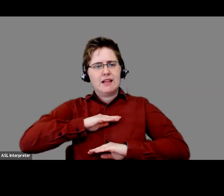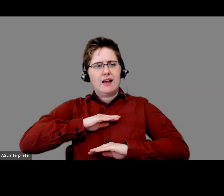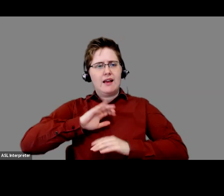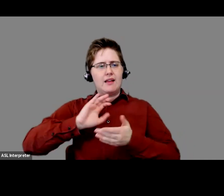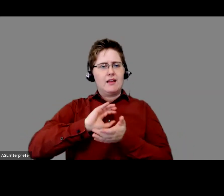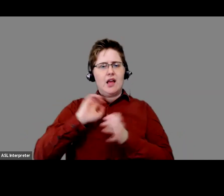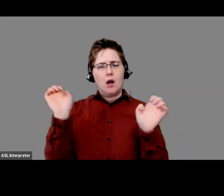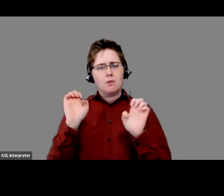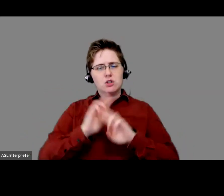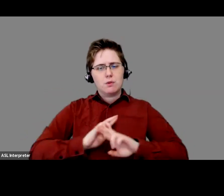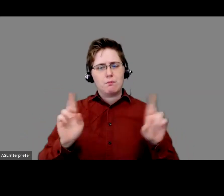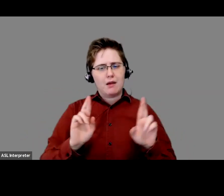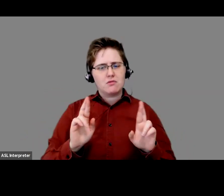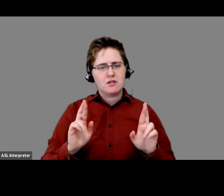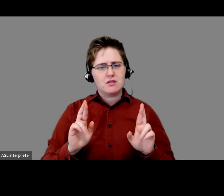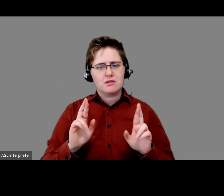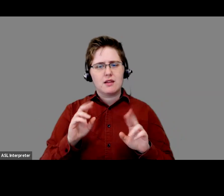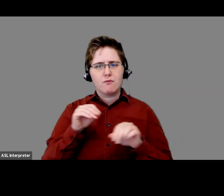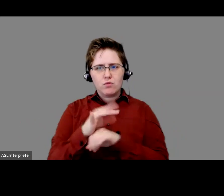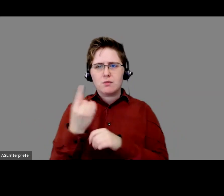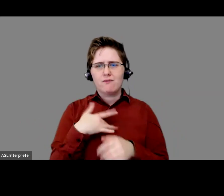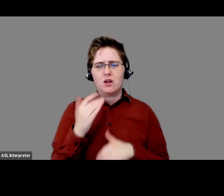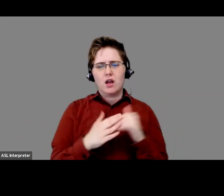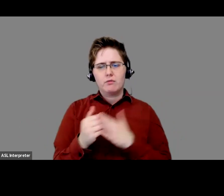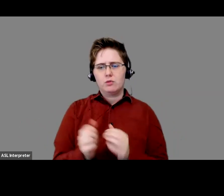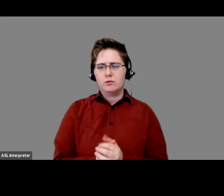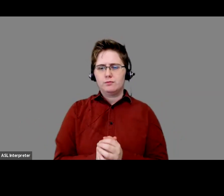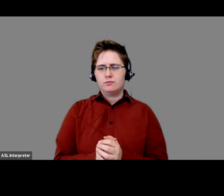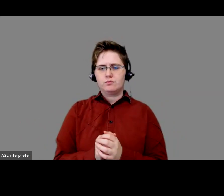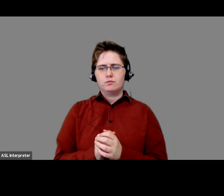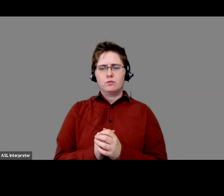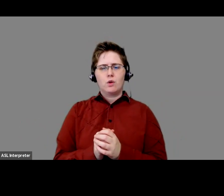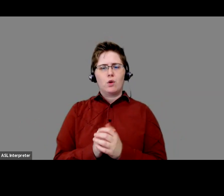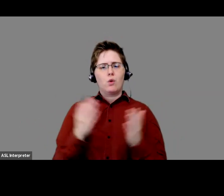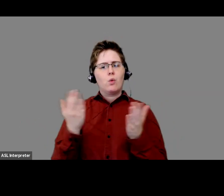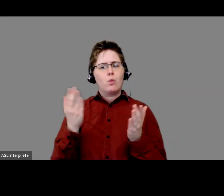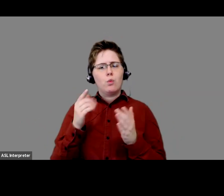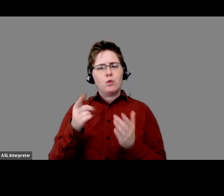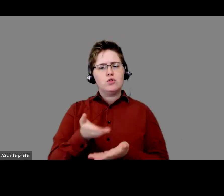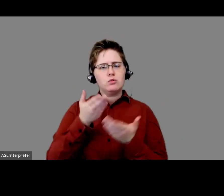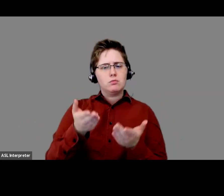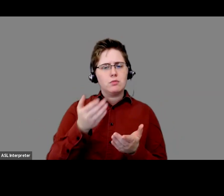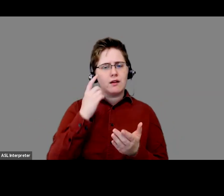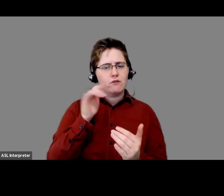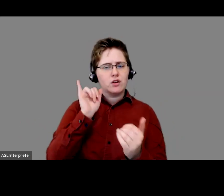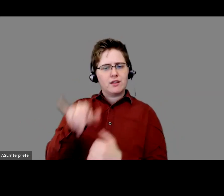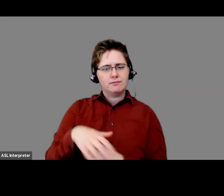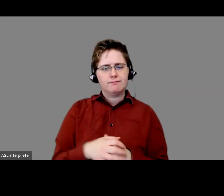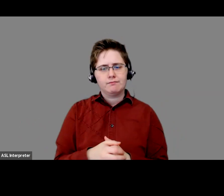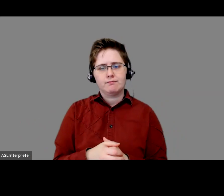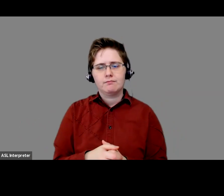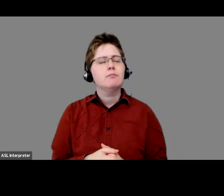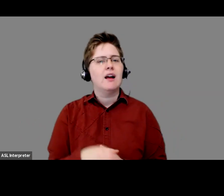emergency preparedness that would make somebody comfortable? What strategies do you recommend to account for that? Yeah, that's a